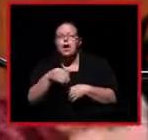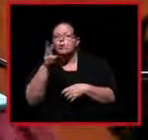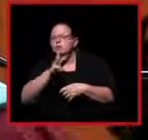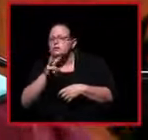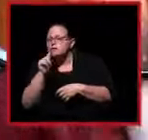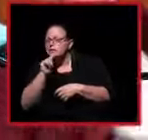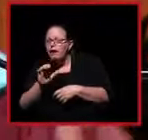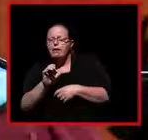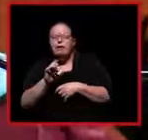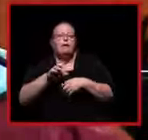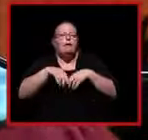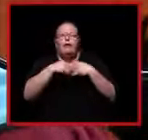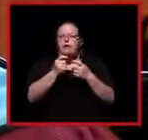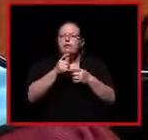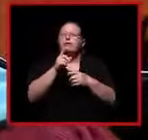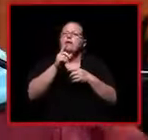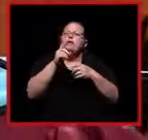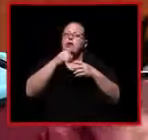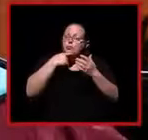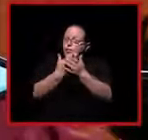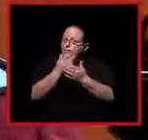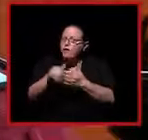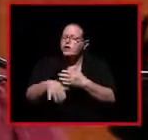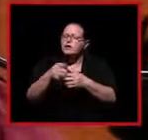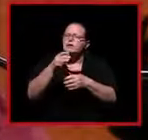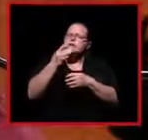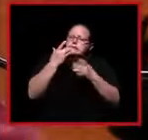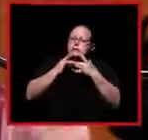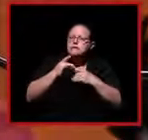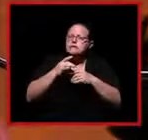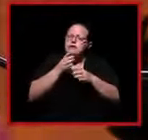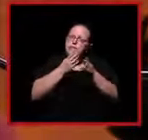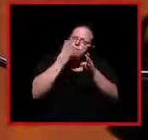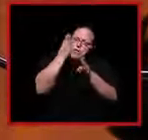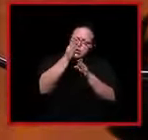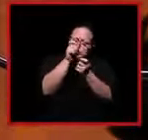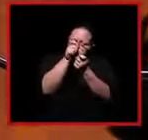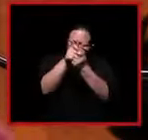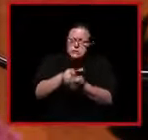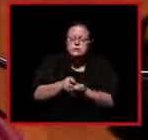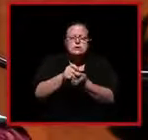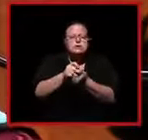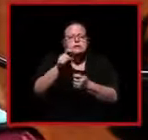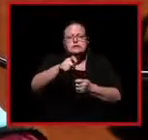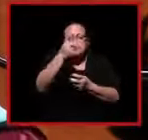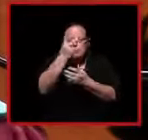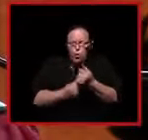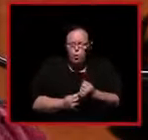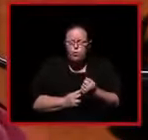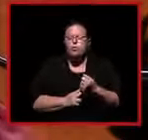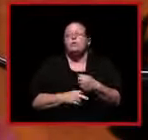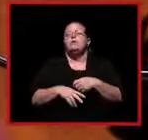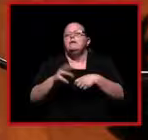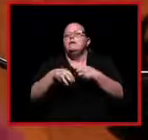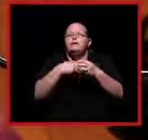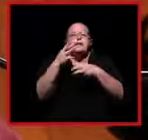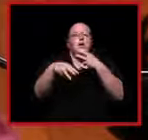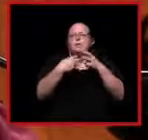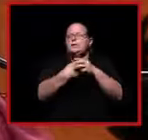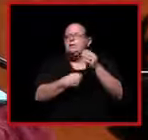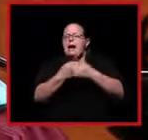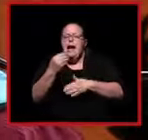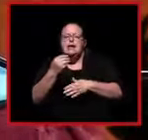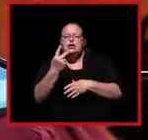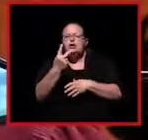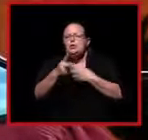Putnam and others have proven. Cutting-edge futurists are melding the two, like a welder binds two pieces of